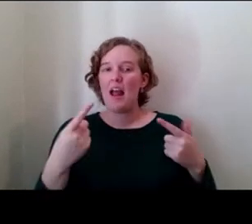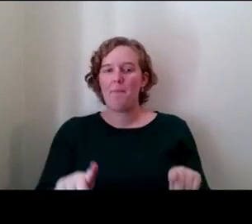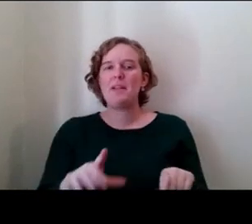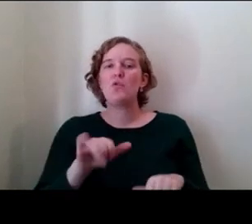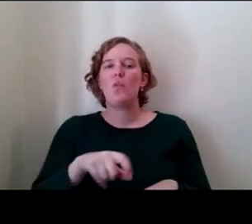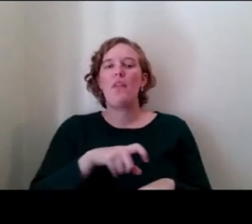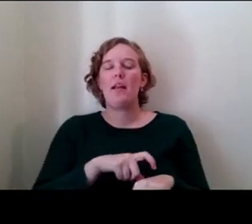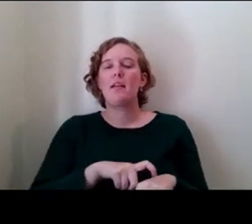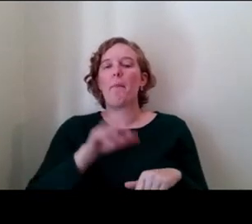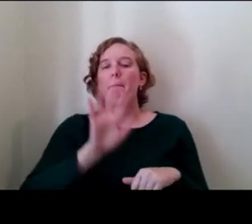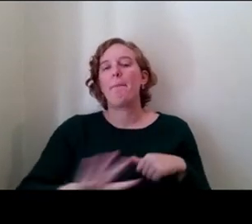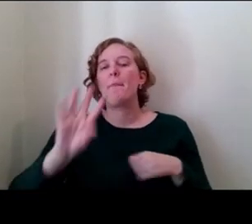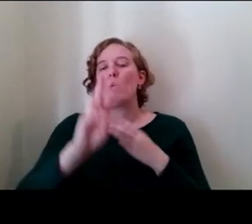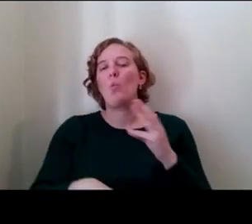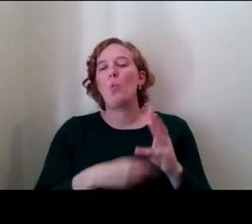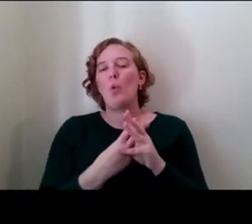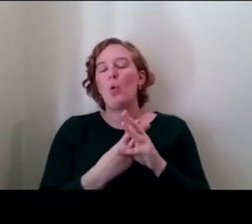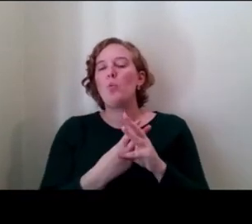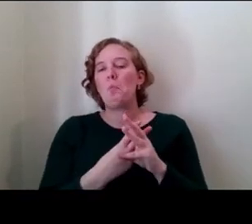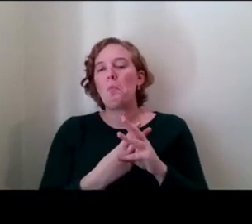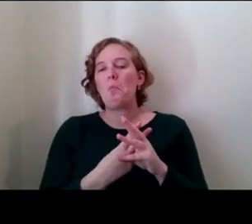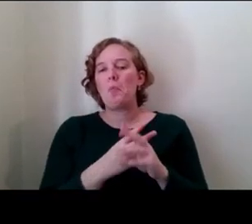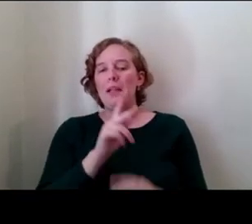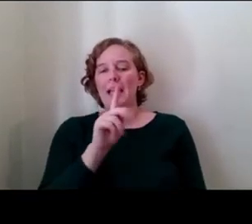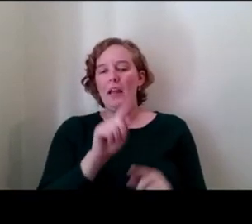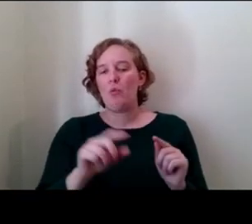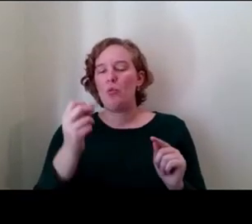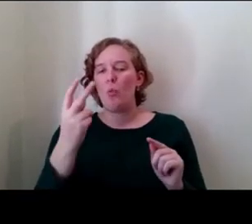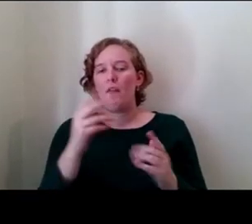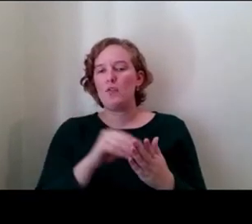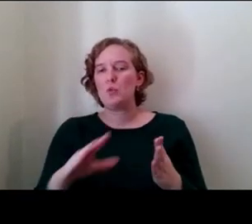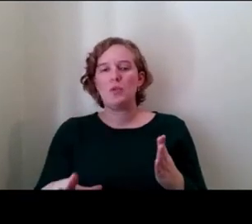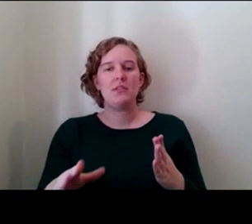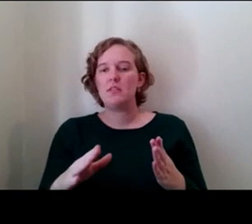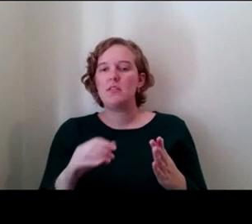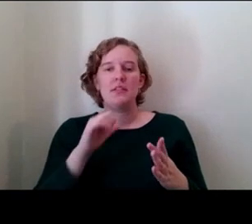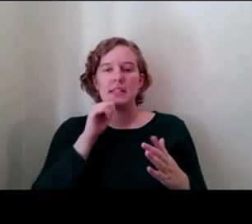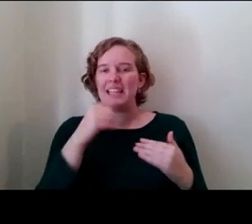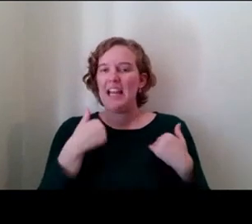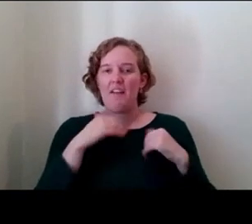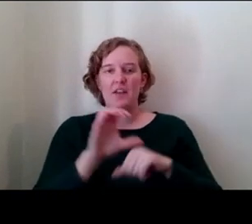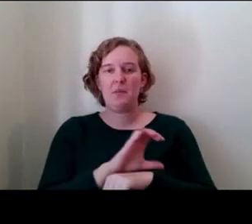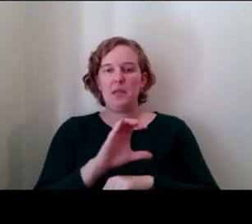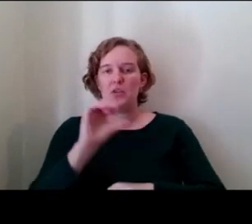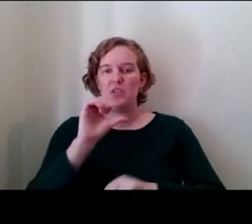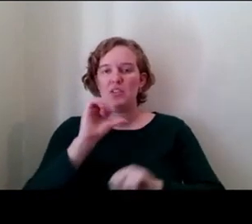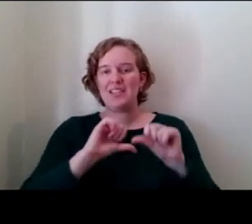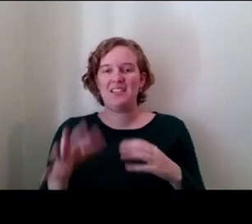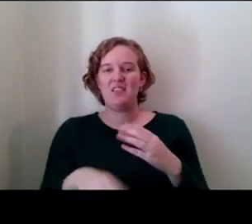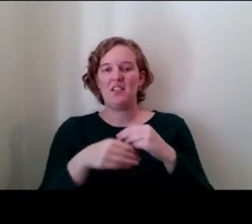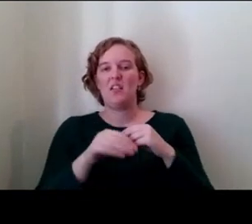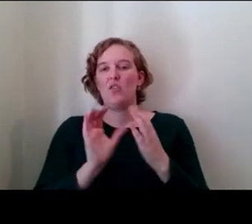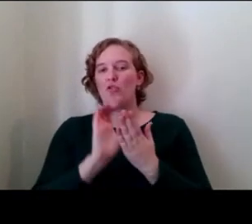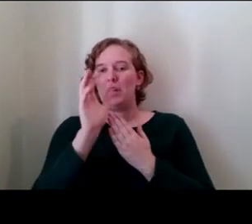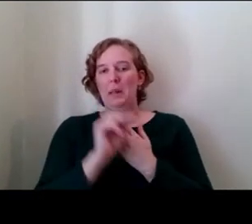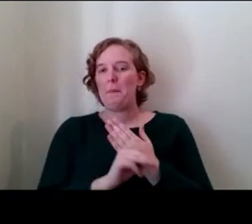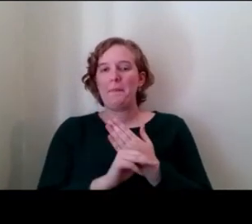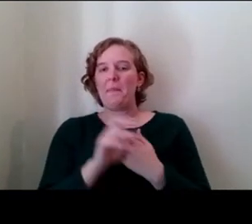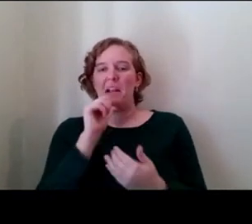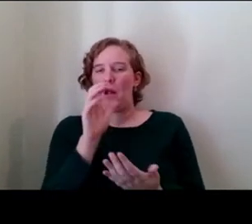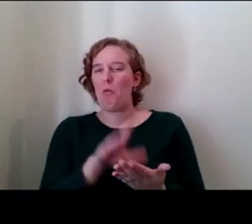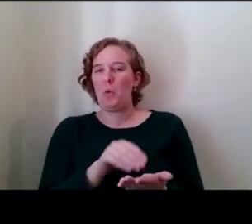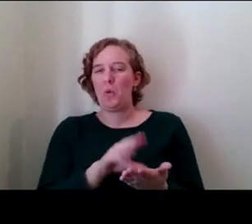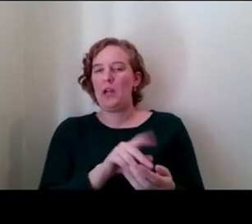Around the world, mostly, for the most part, K-12 students did not have computer science in their curriculum. They were not really learning